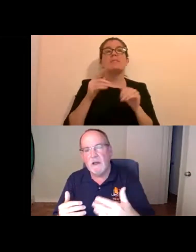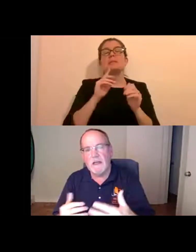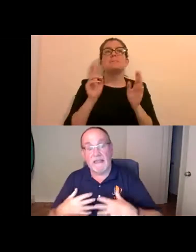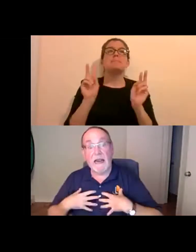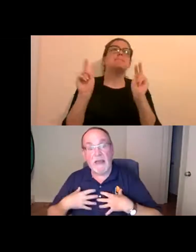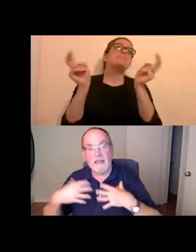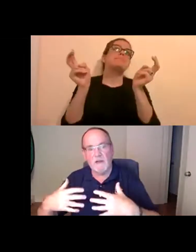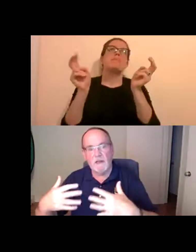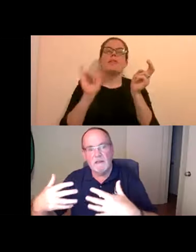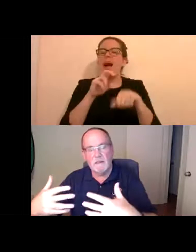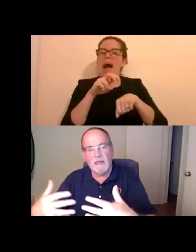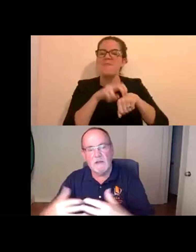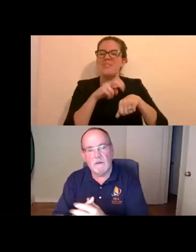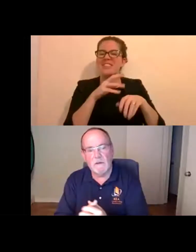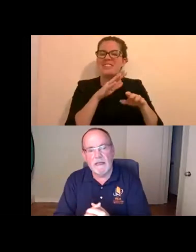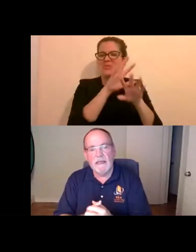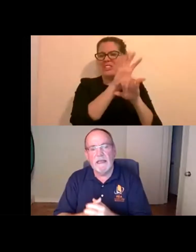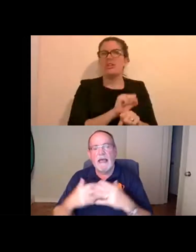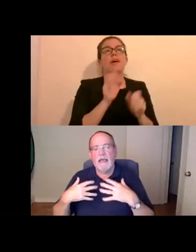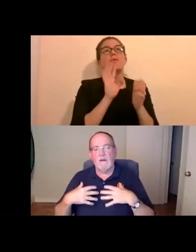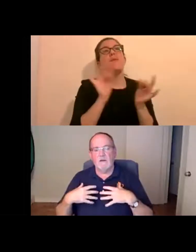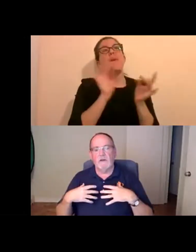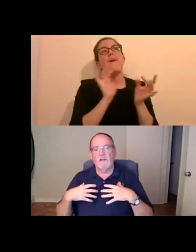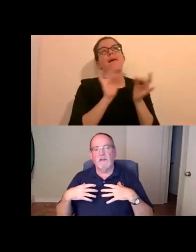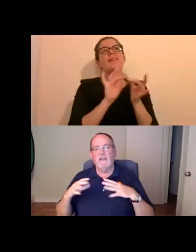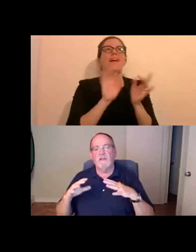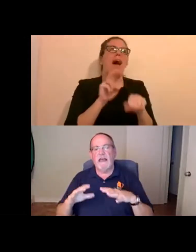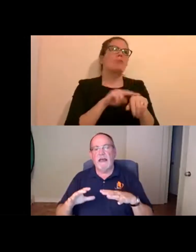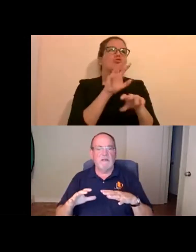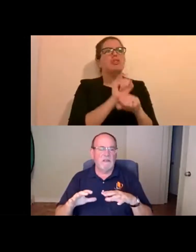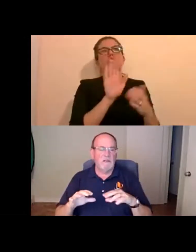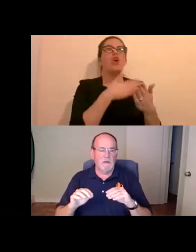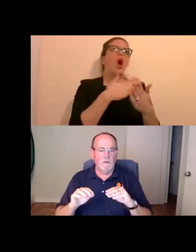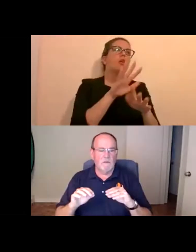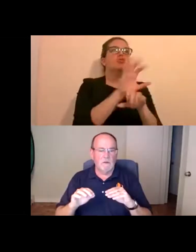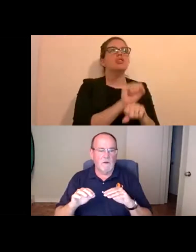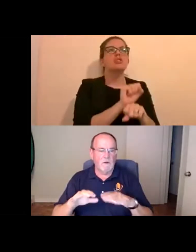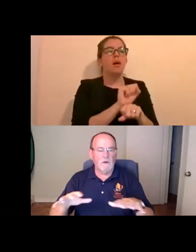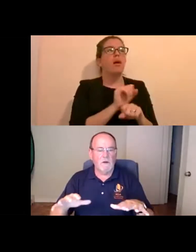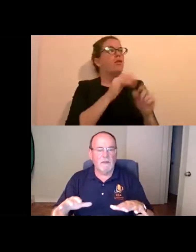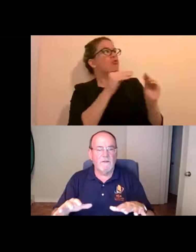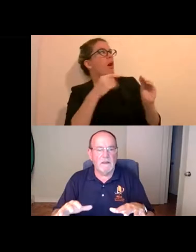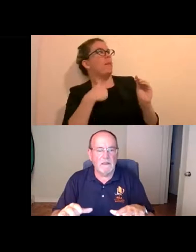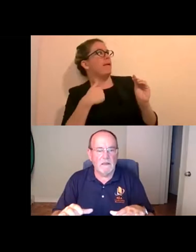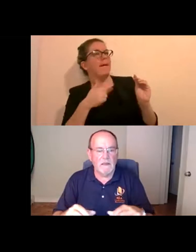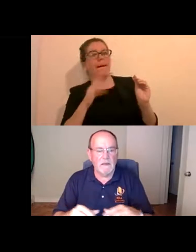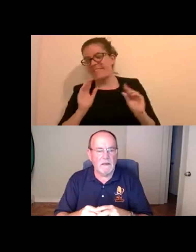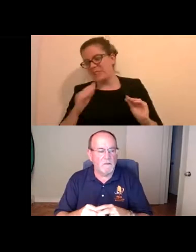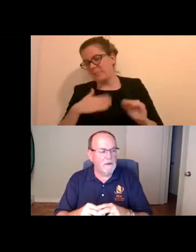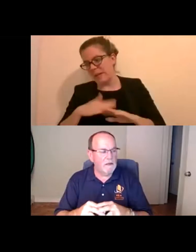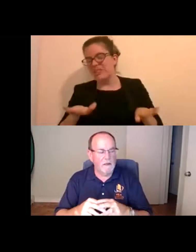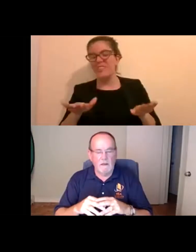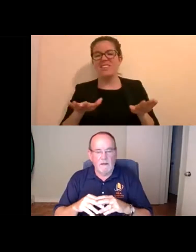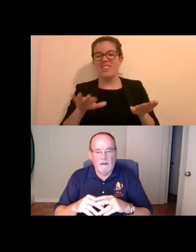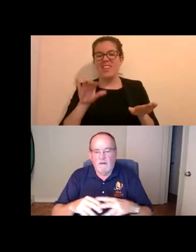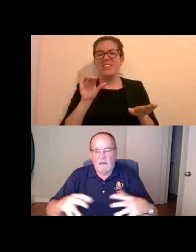passing on, that I pass on to my children. Acculturation is adapting to the culture you're living in, and